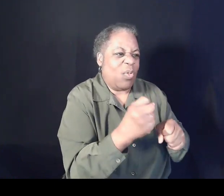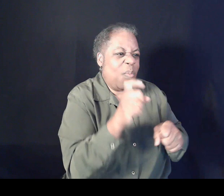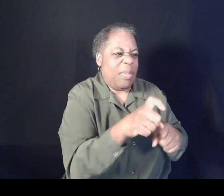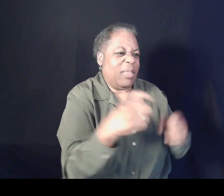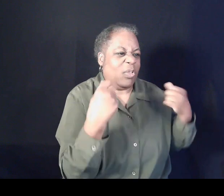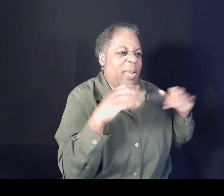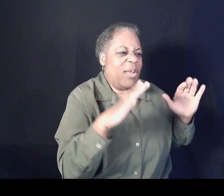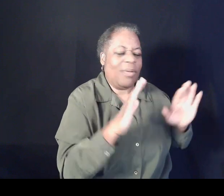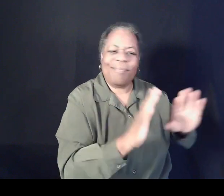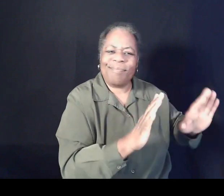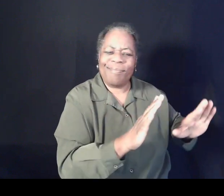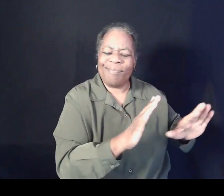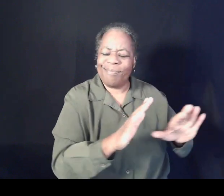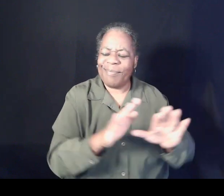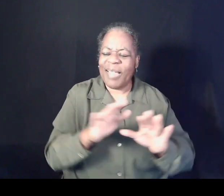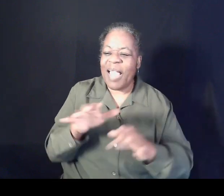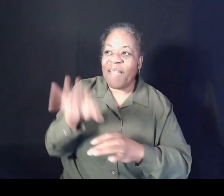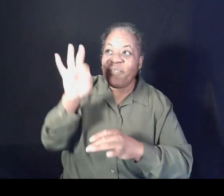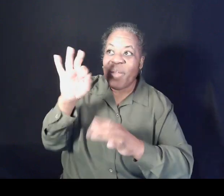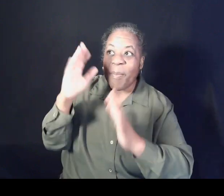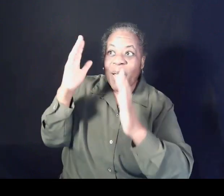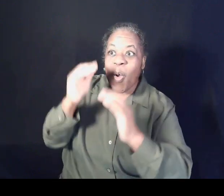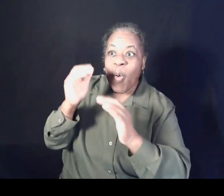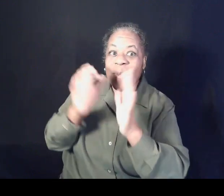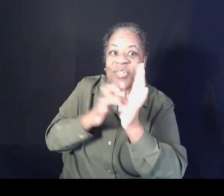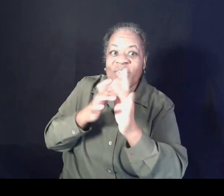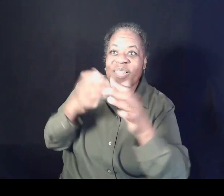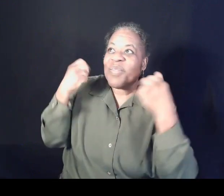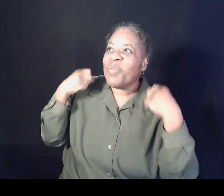surrendering because I found my hope in Jesus.